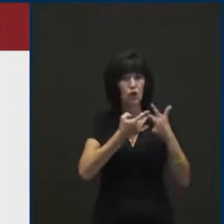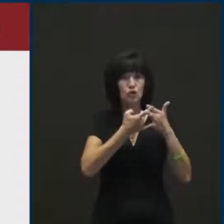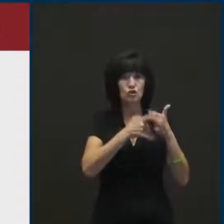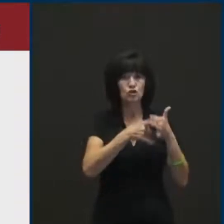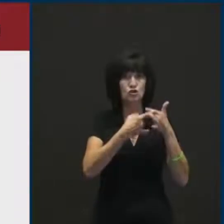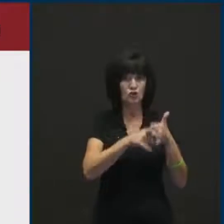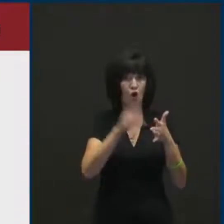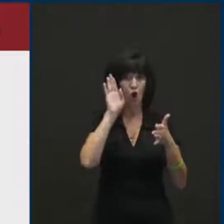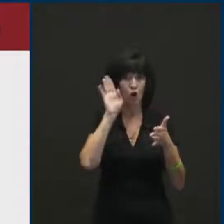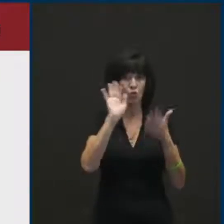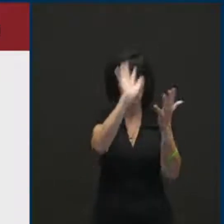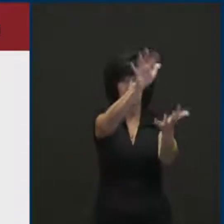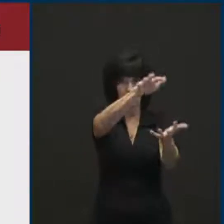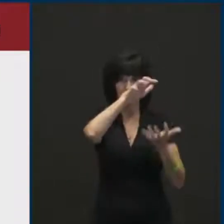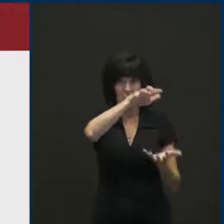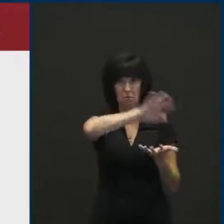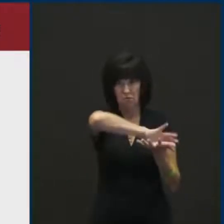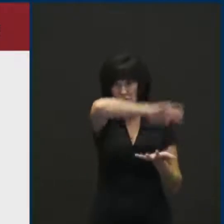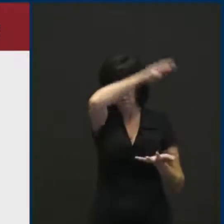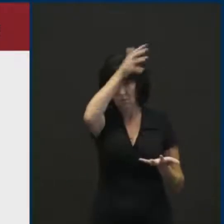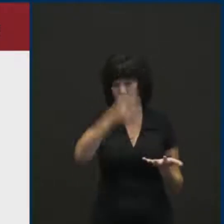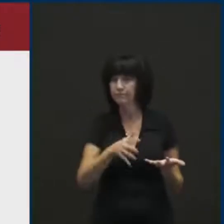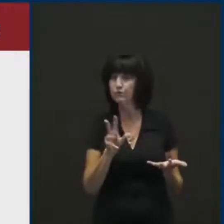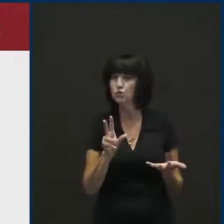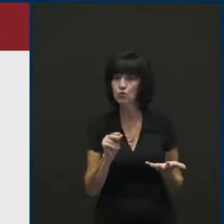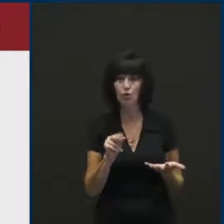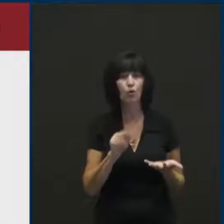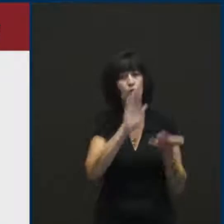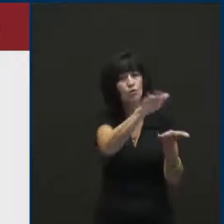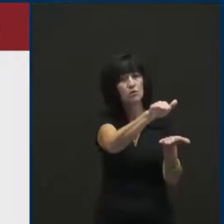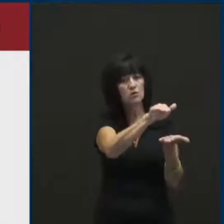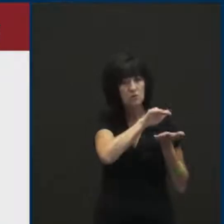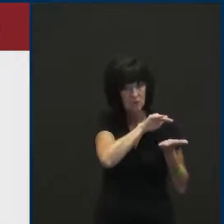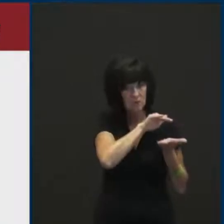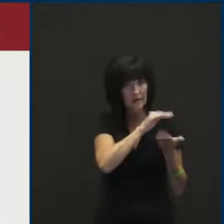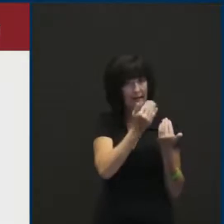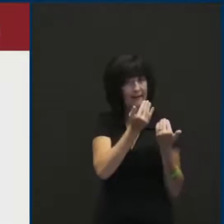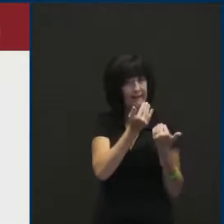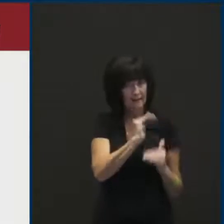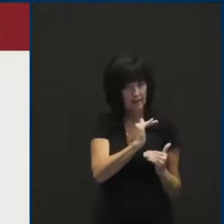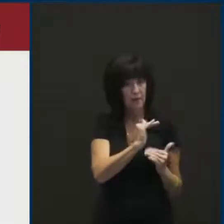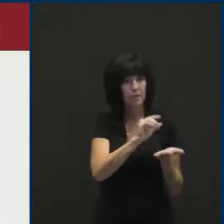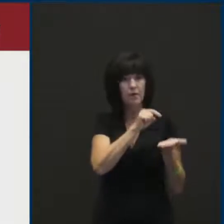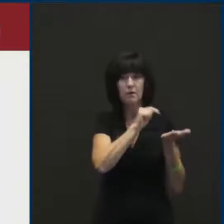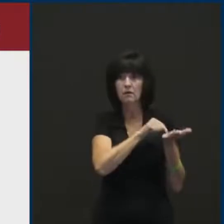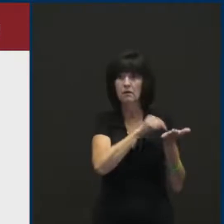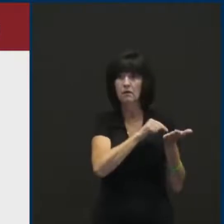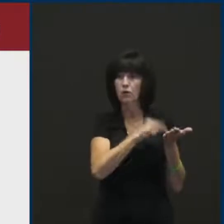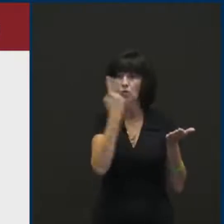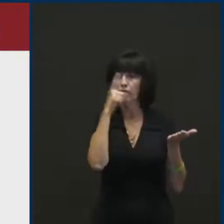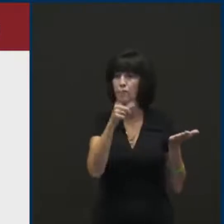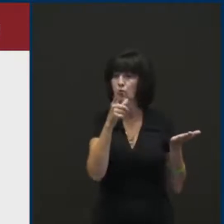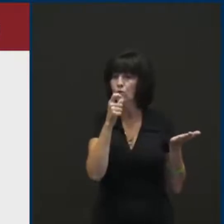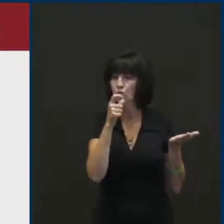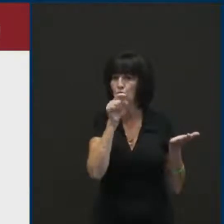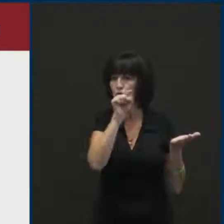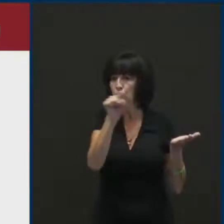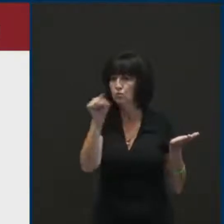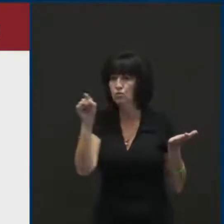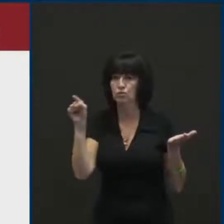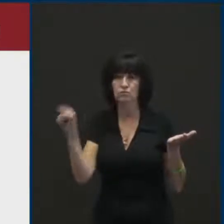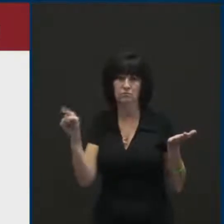with, and it's going to be important that we allocate these to the most critical populations, guided by